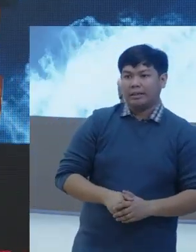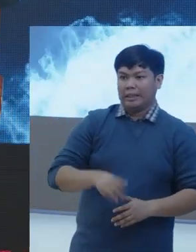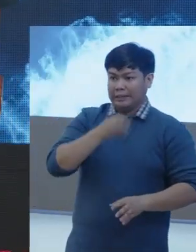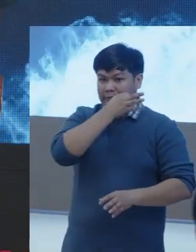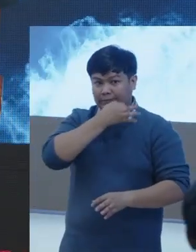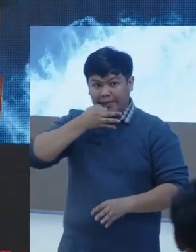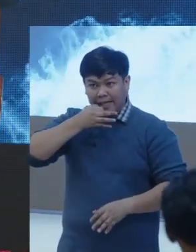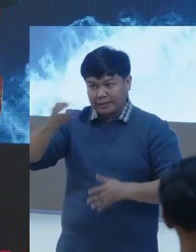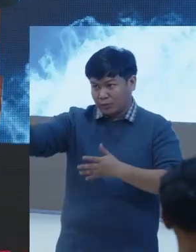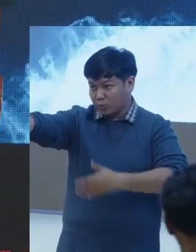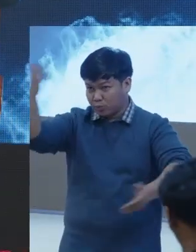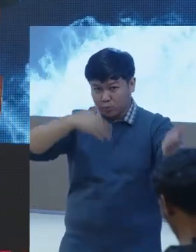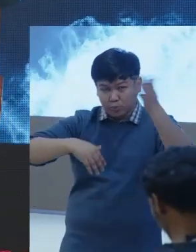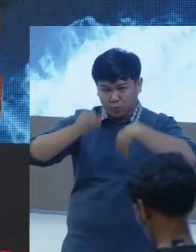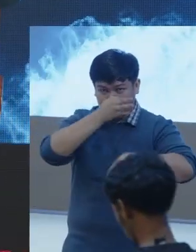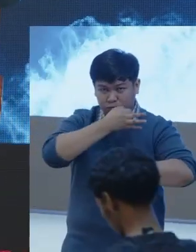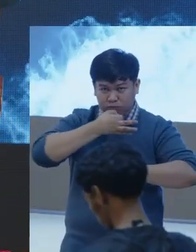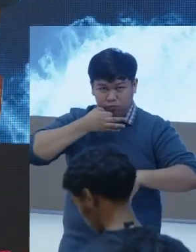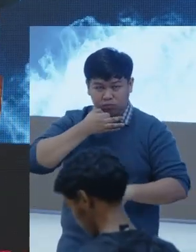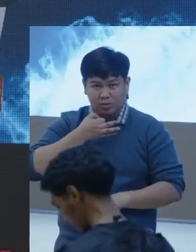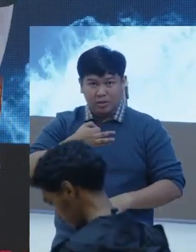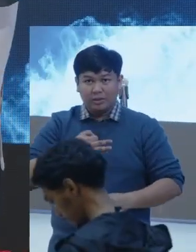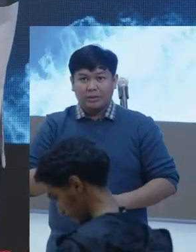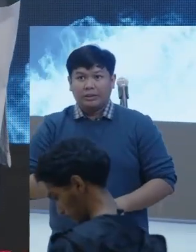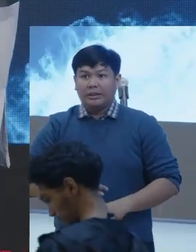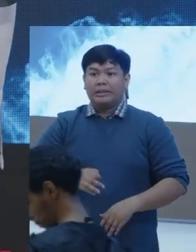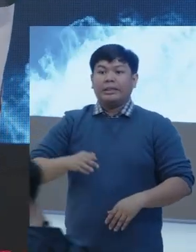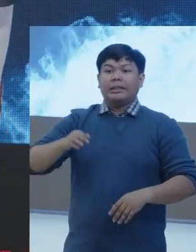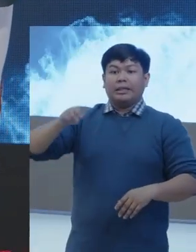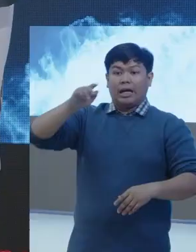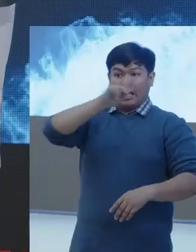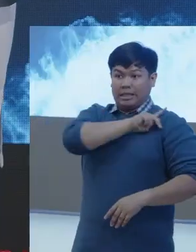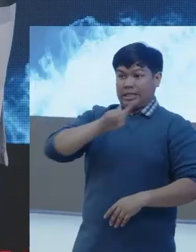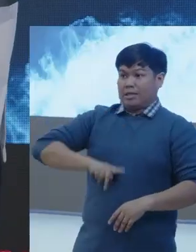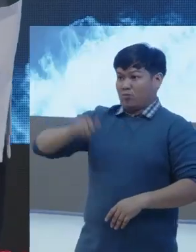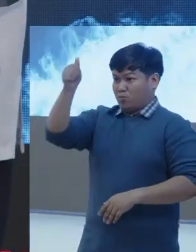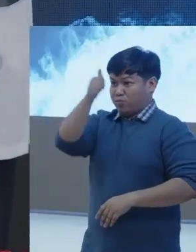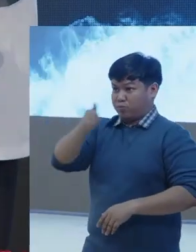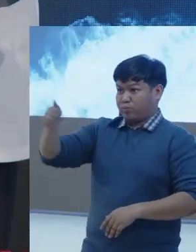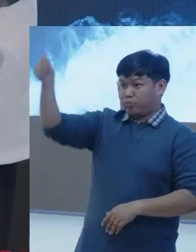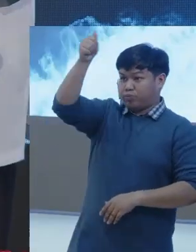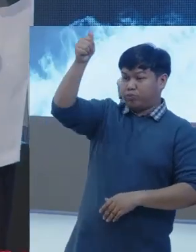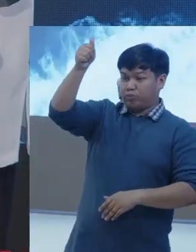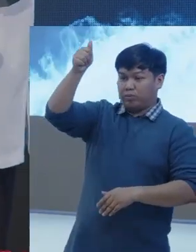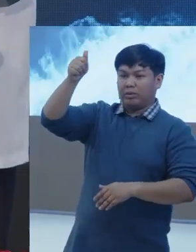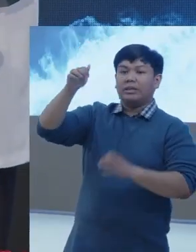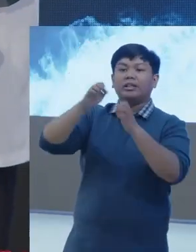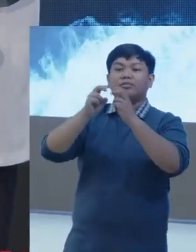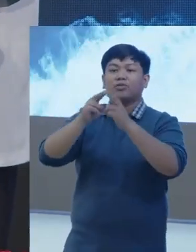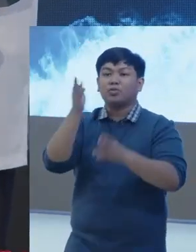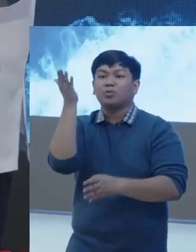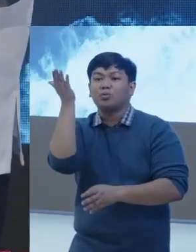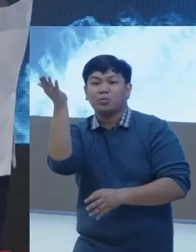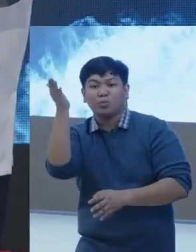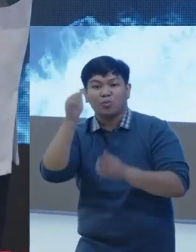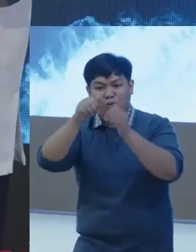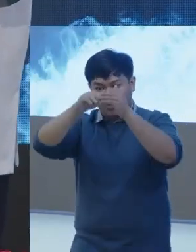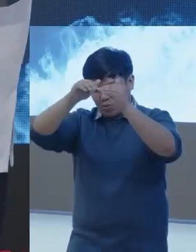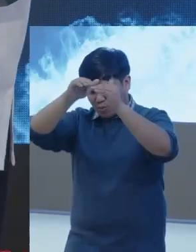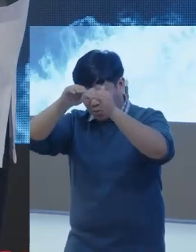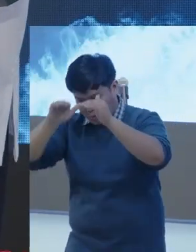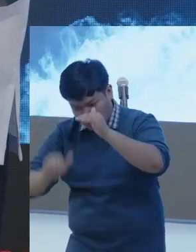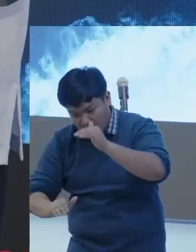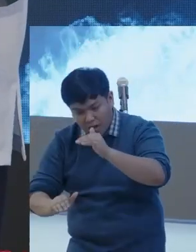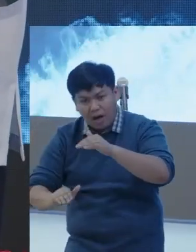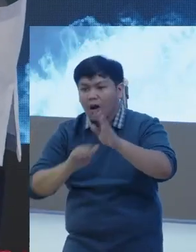put on sackcloth from the greatest of them to the least of them. Tapos makikita niyo dun